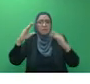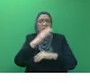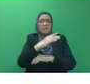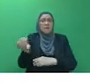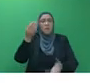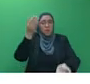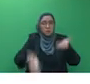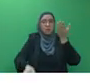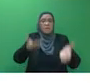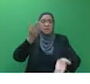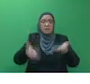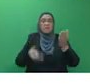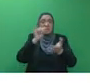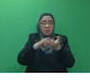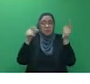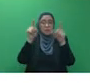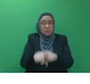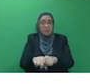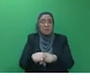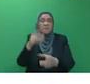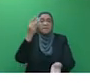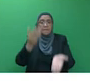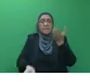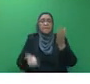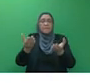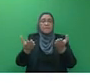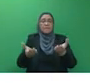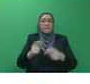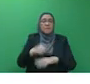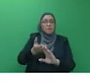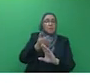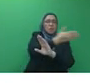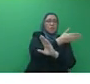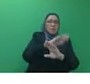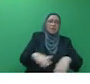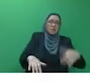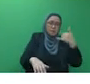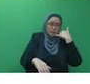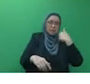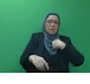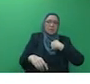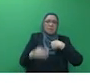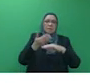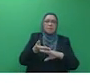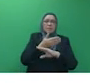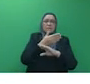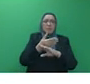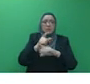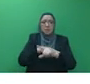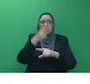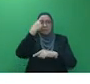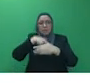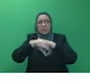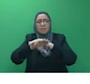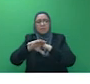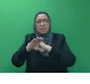although i have been called before uh to do radio uh and um i've usually kind of step step taken a